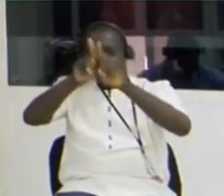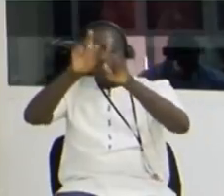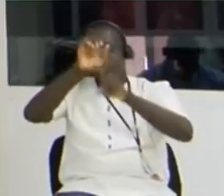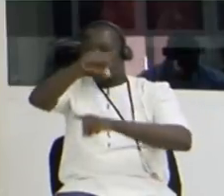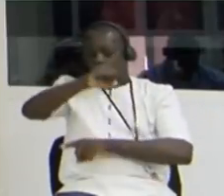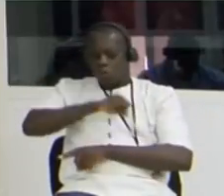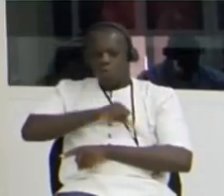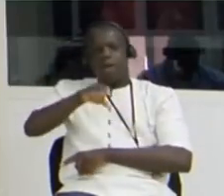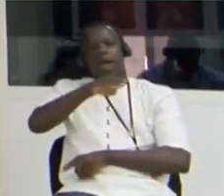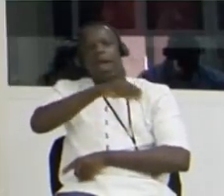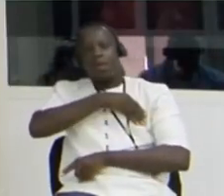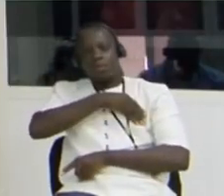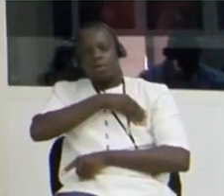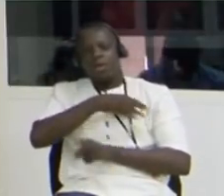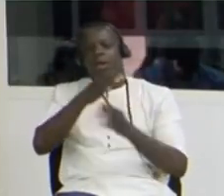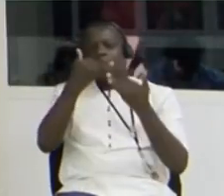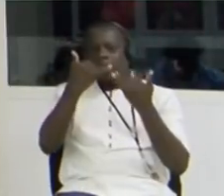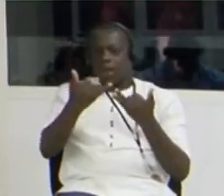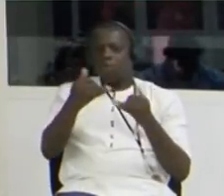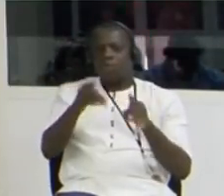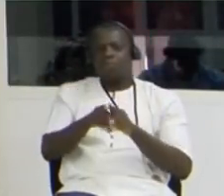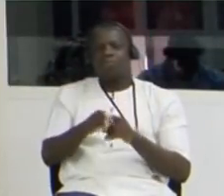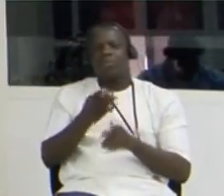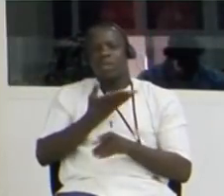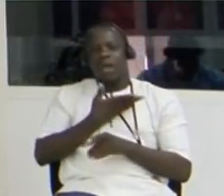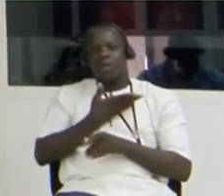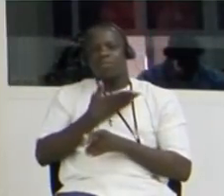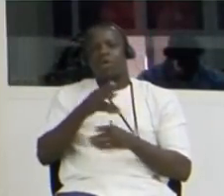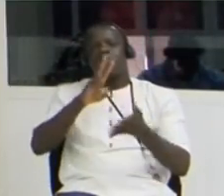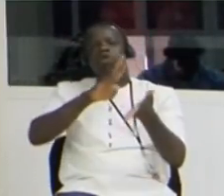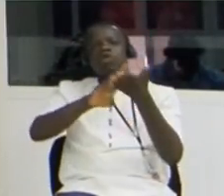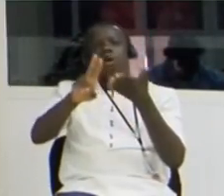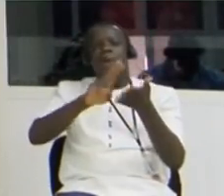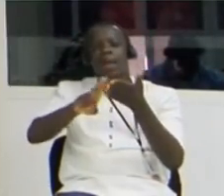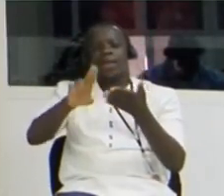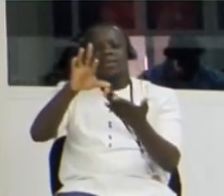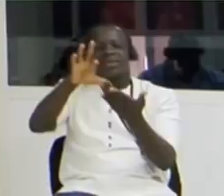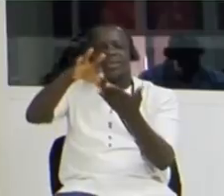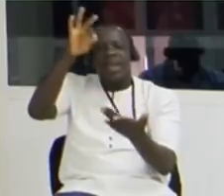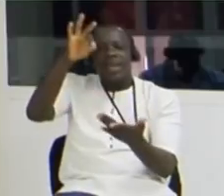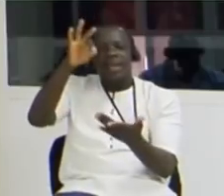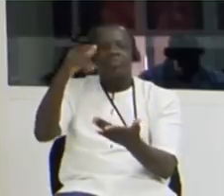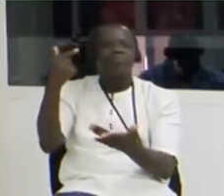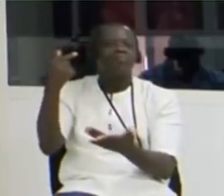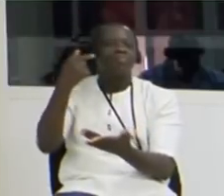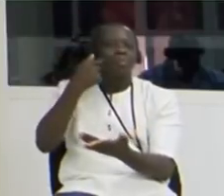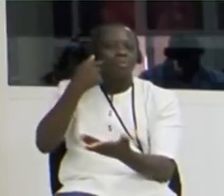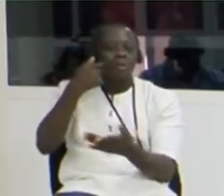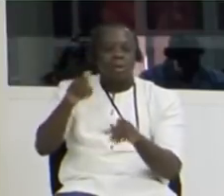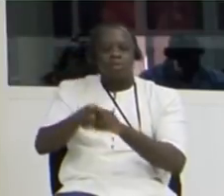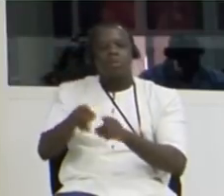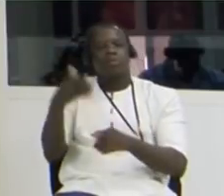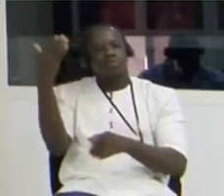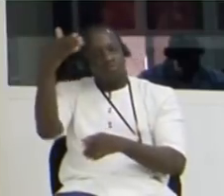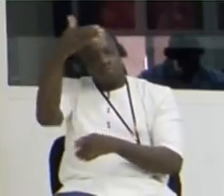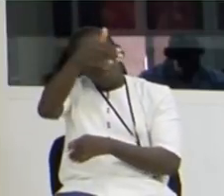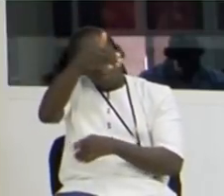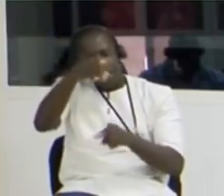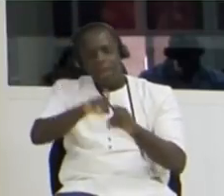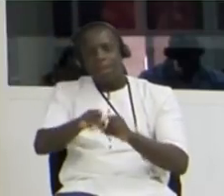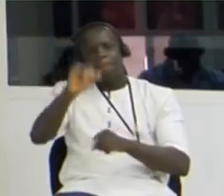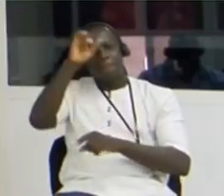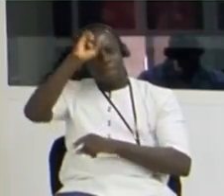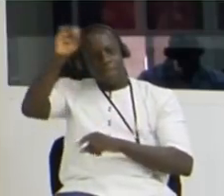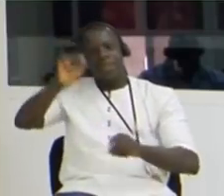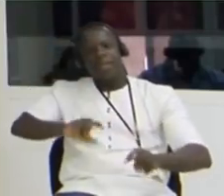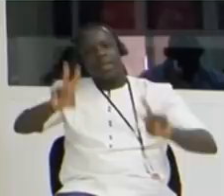Now, after the day of, a day is normally set for courtesy call to be made to the president of